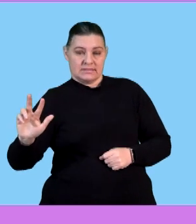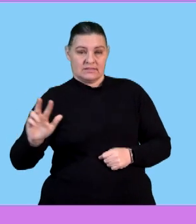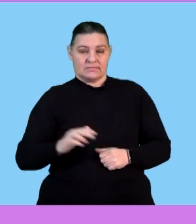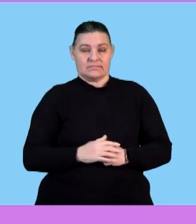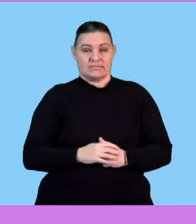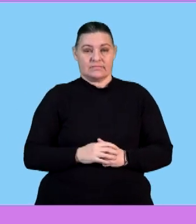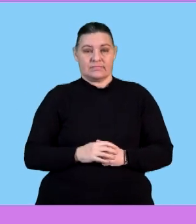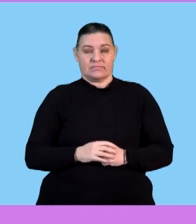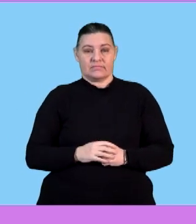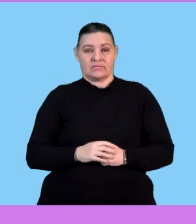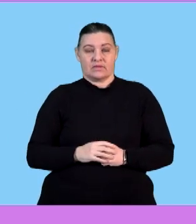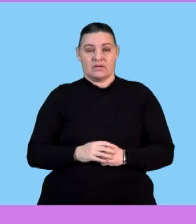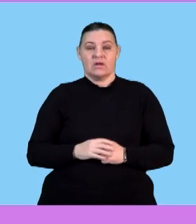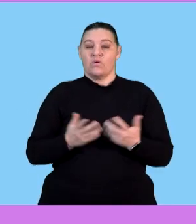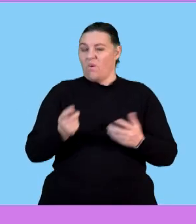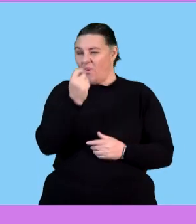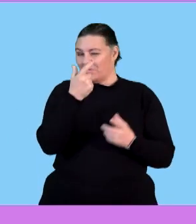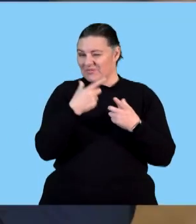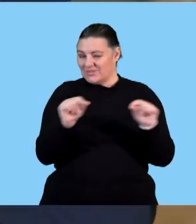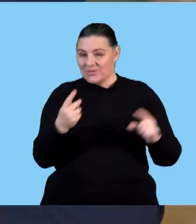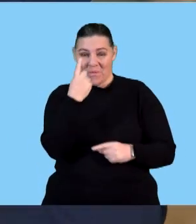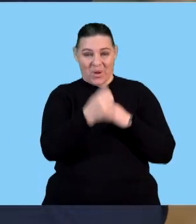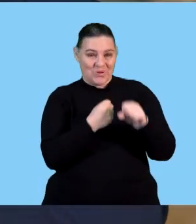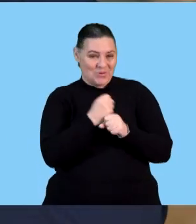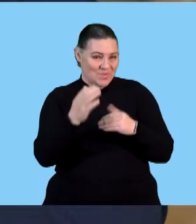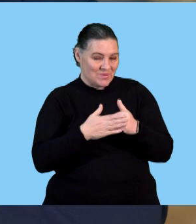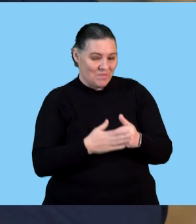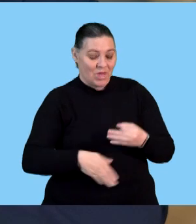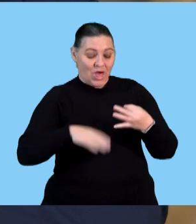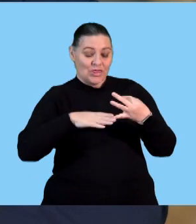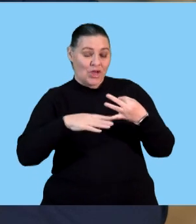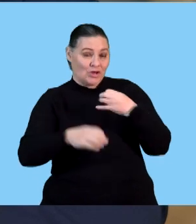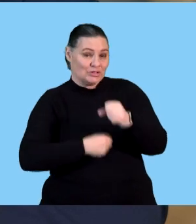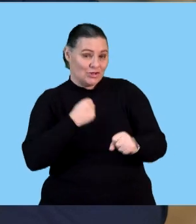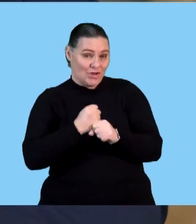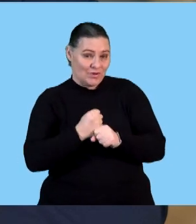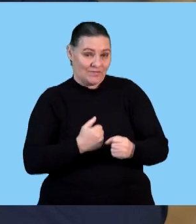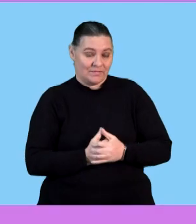13,790,208. Okay, almost there. 1 year left. Year 3.